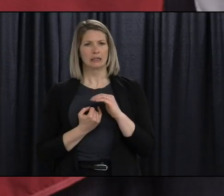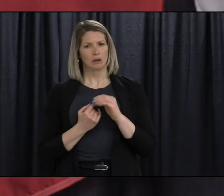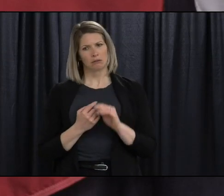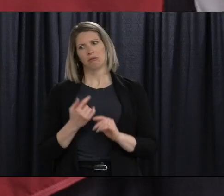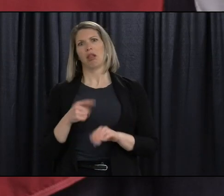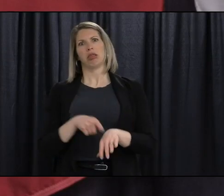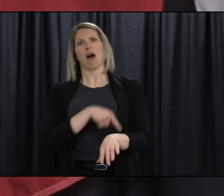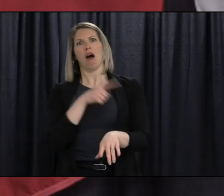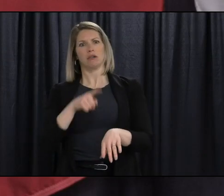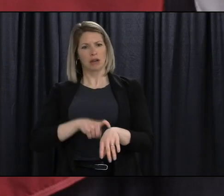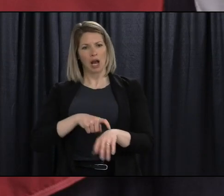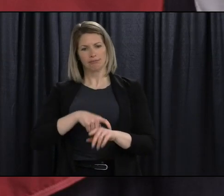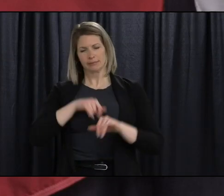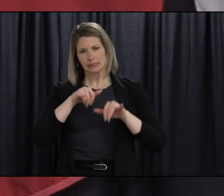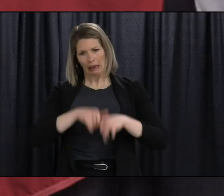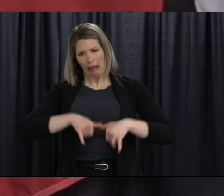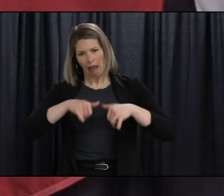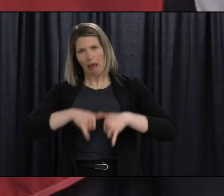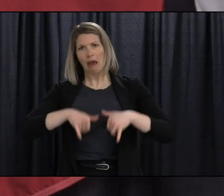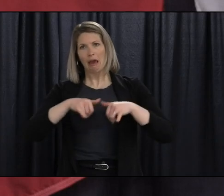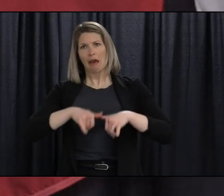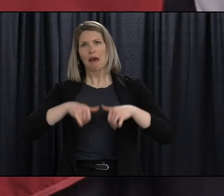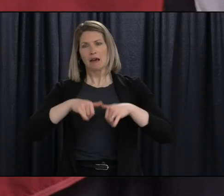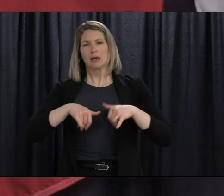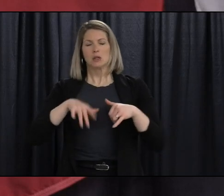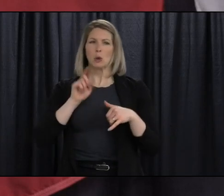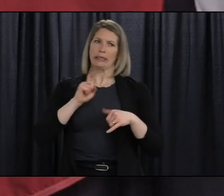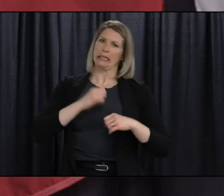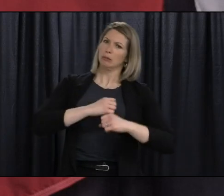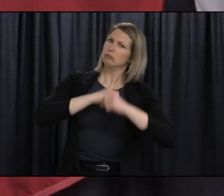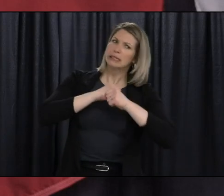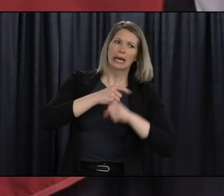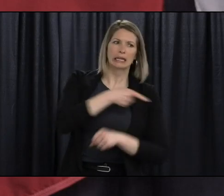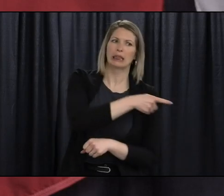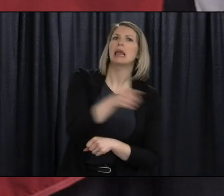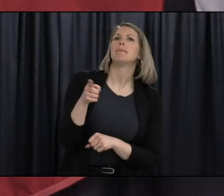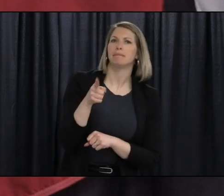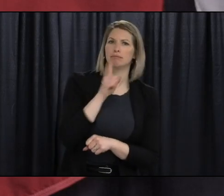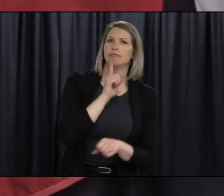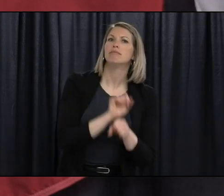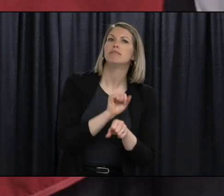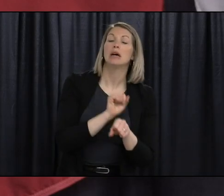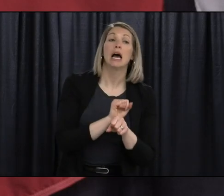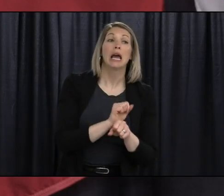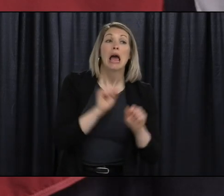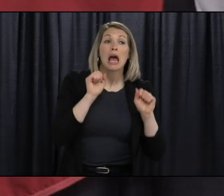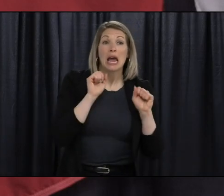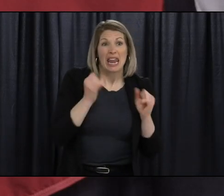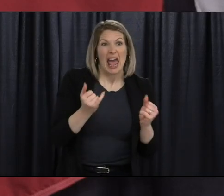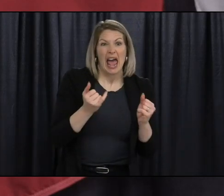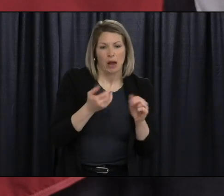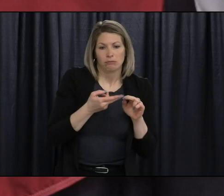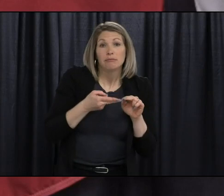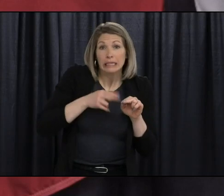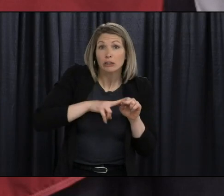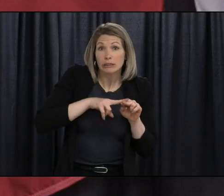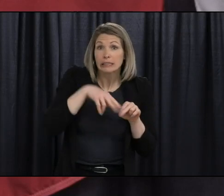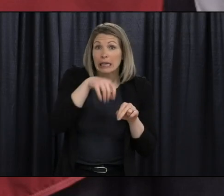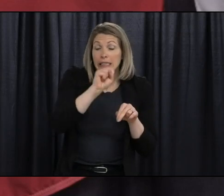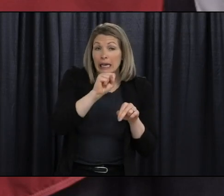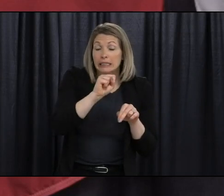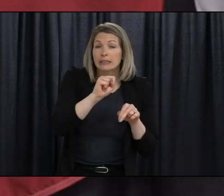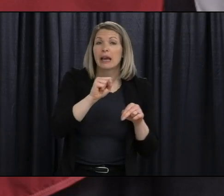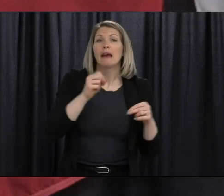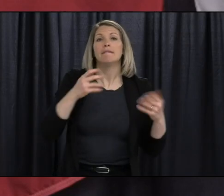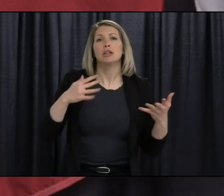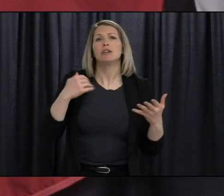that we protect those that are most vulnerable. Violence is never tolerated. There is a five-point plan that I know that's been